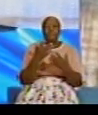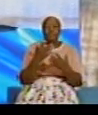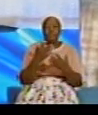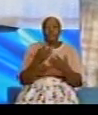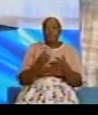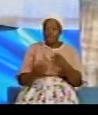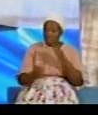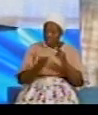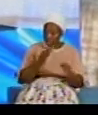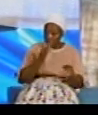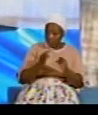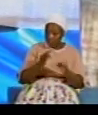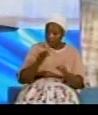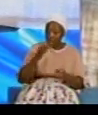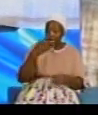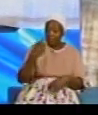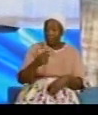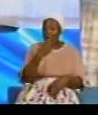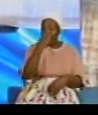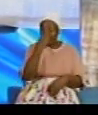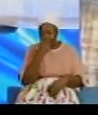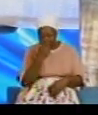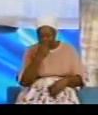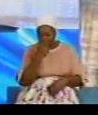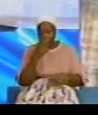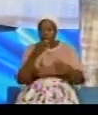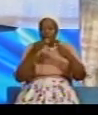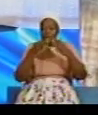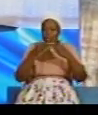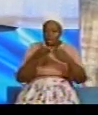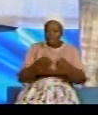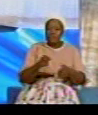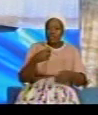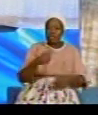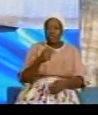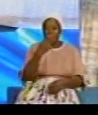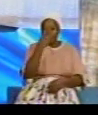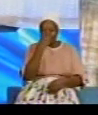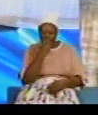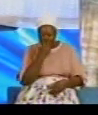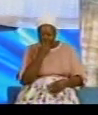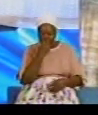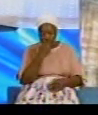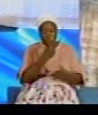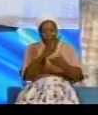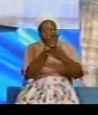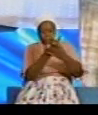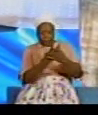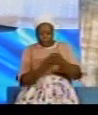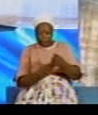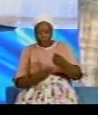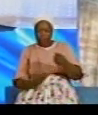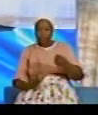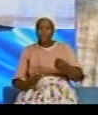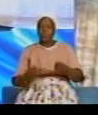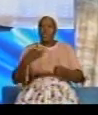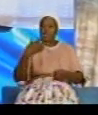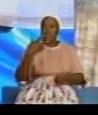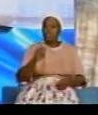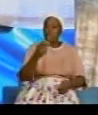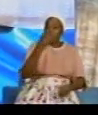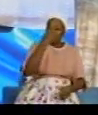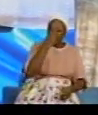If the blind lead the blind, both the